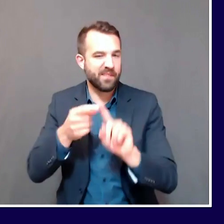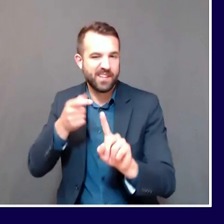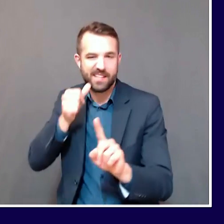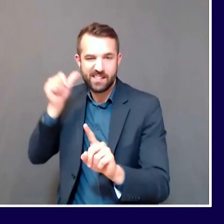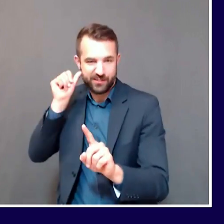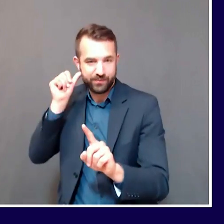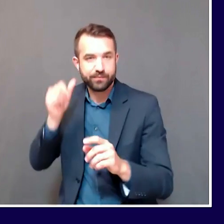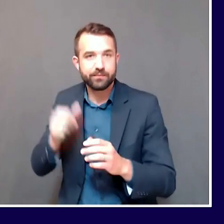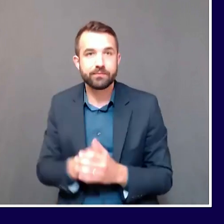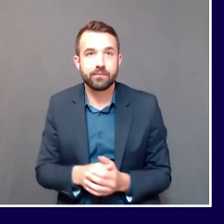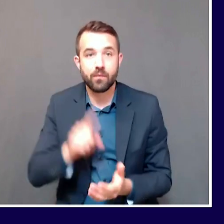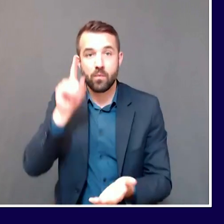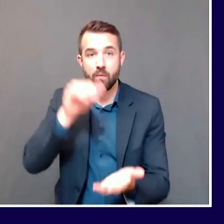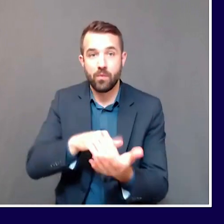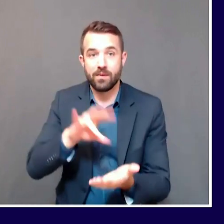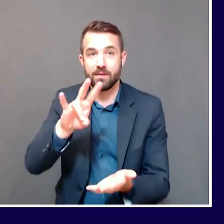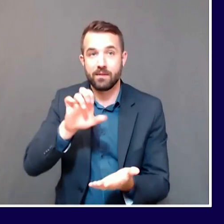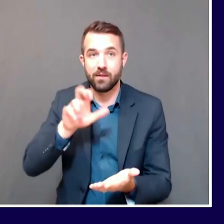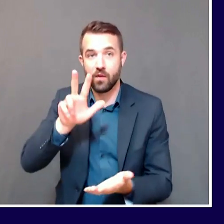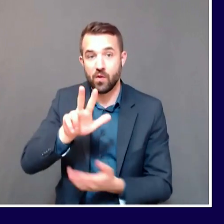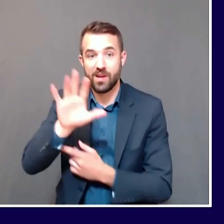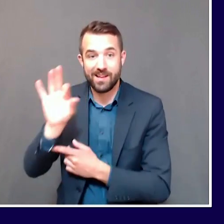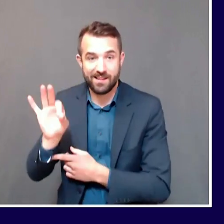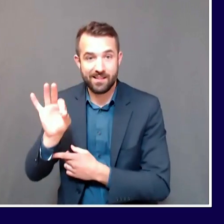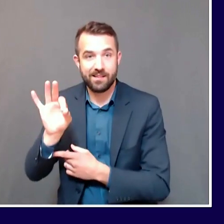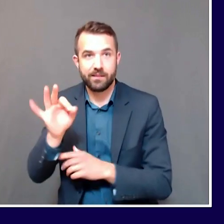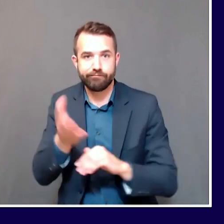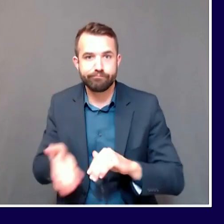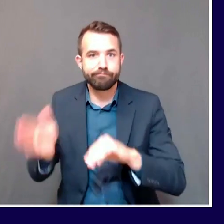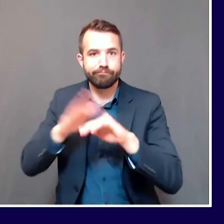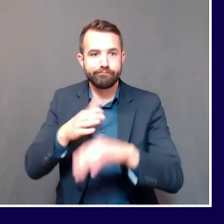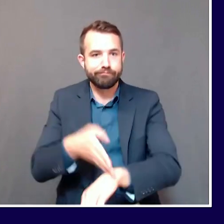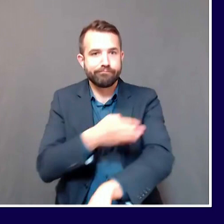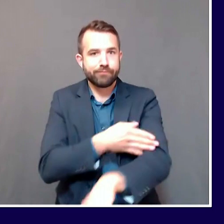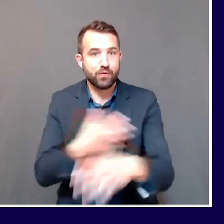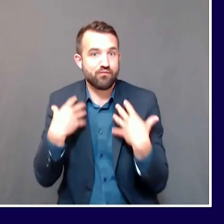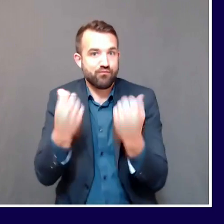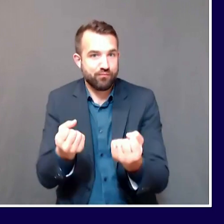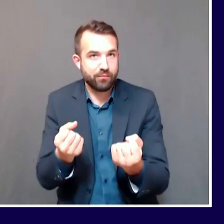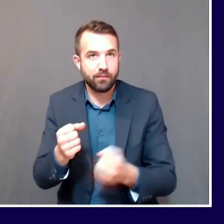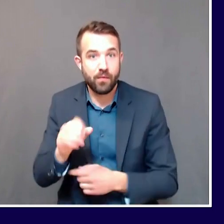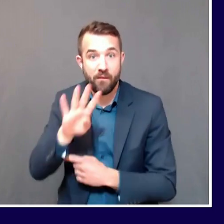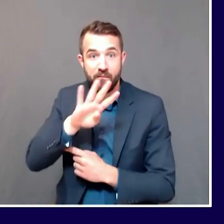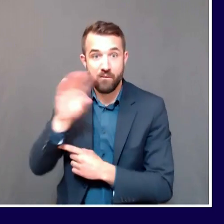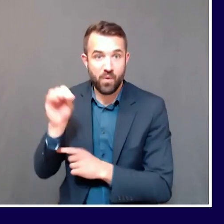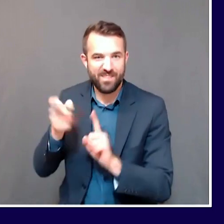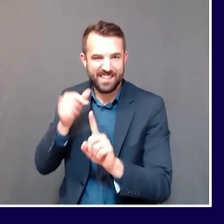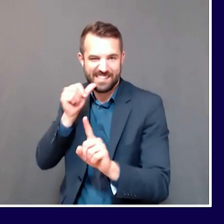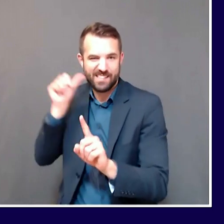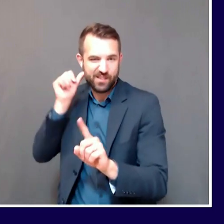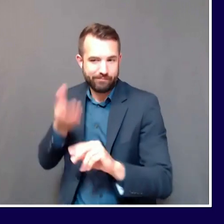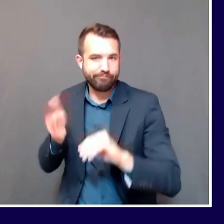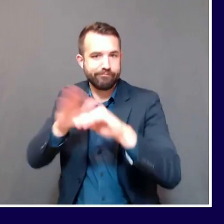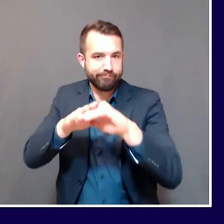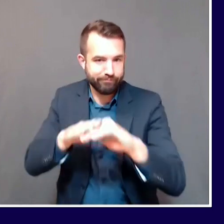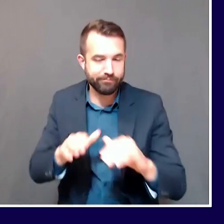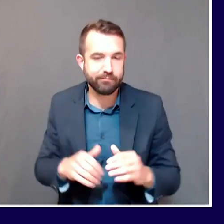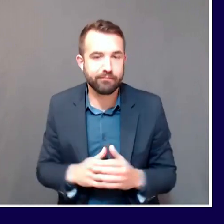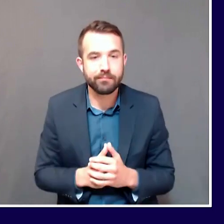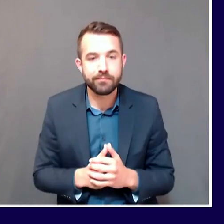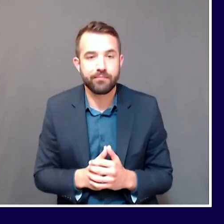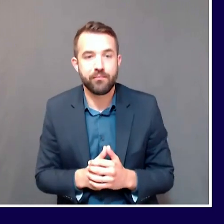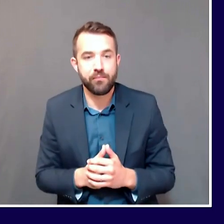1,739 have recovered, an increase of 40 recoveries since yesterday. Our case breakdown of